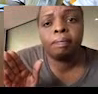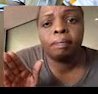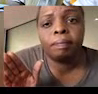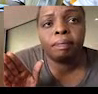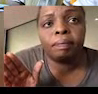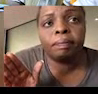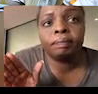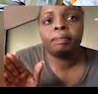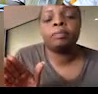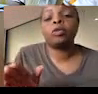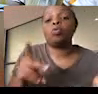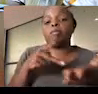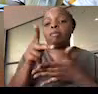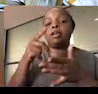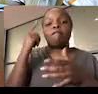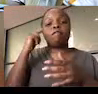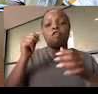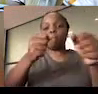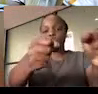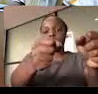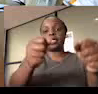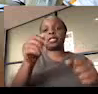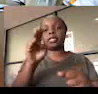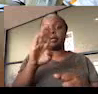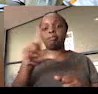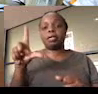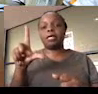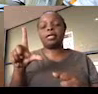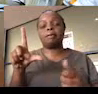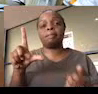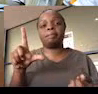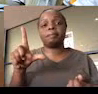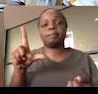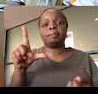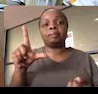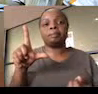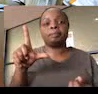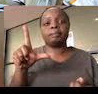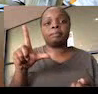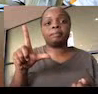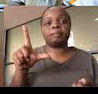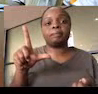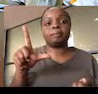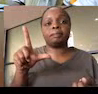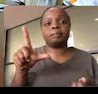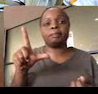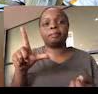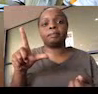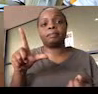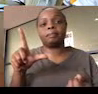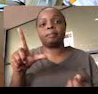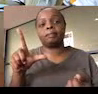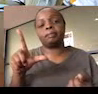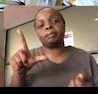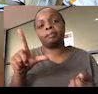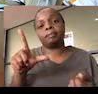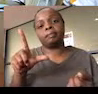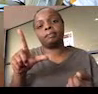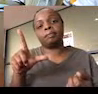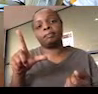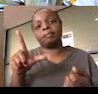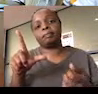say your member or your parent passes on while you are in Siaya, we give you the 9-seater. Because it's